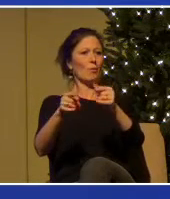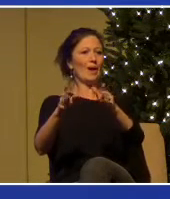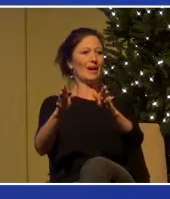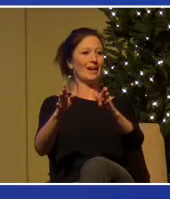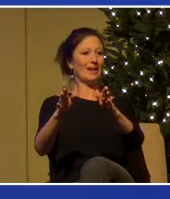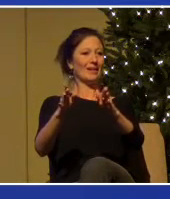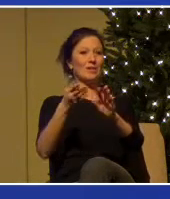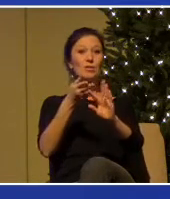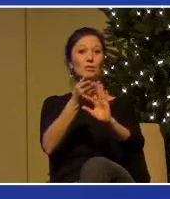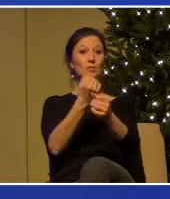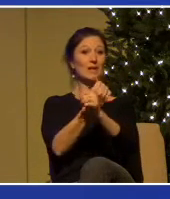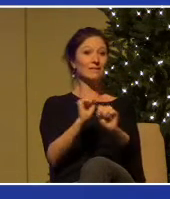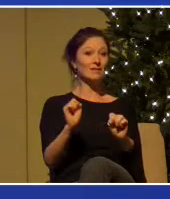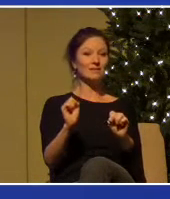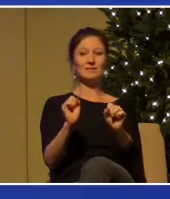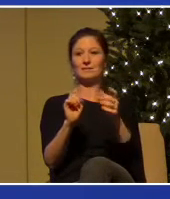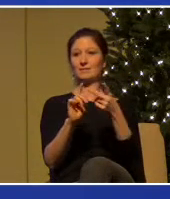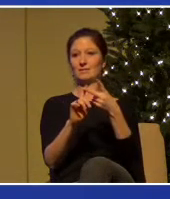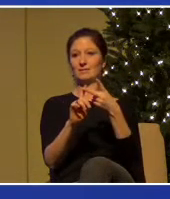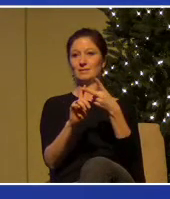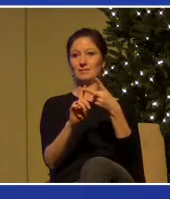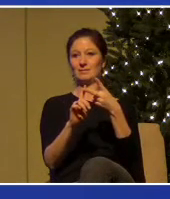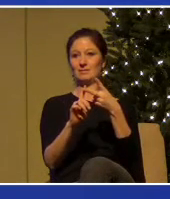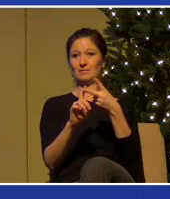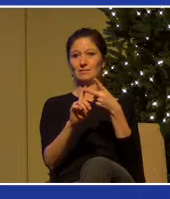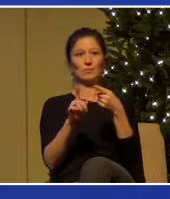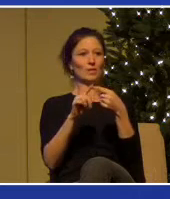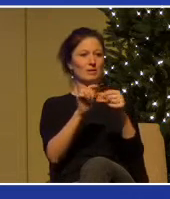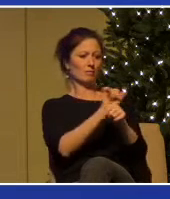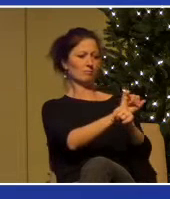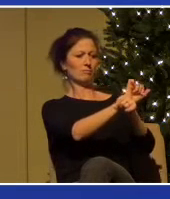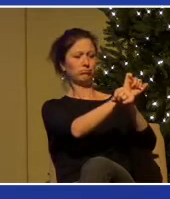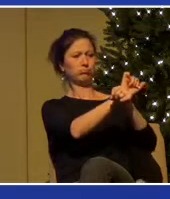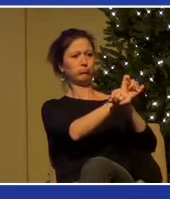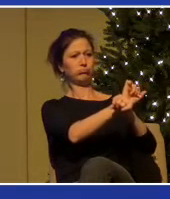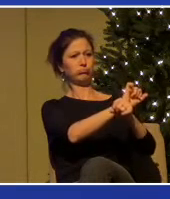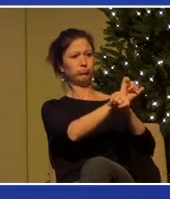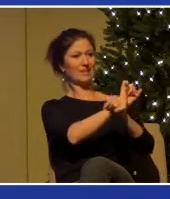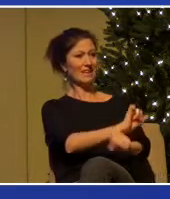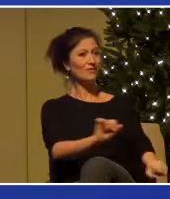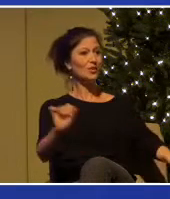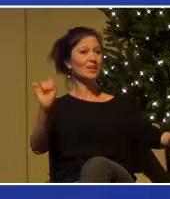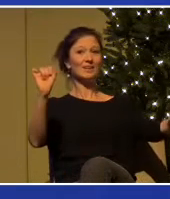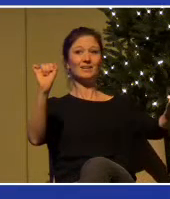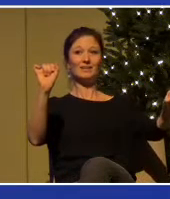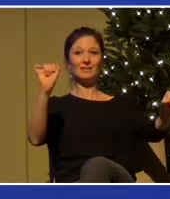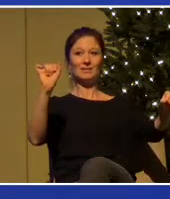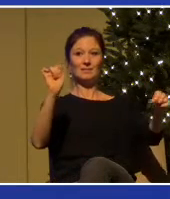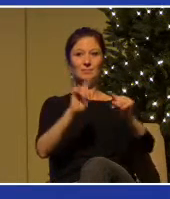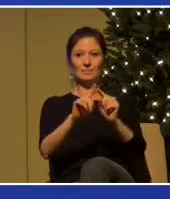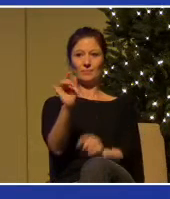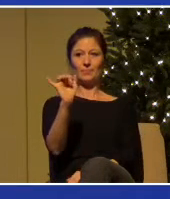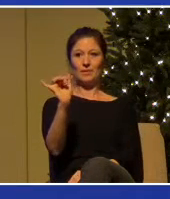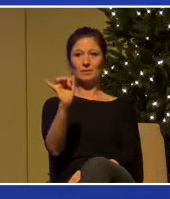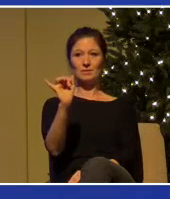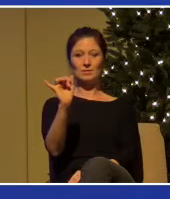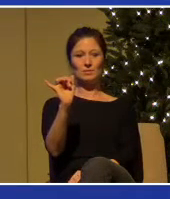salvation. I've talked about how he comes to us to set the captives free and in the places in our lives of stuckness. But he also comes in